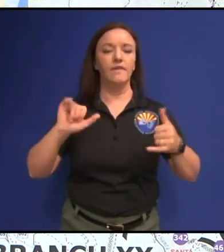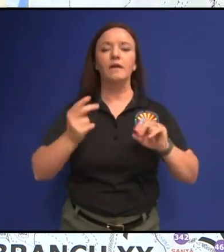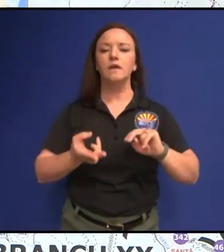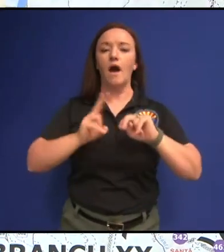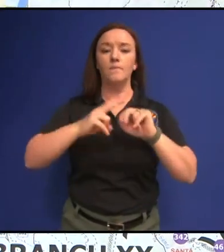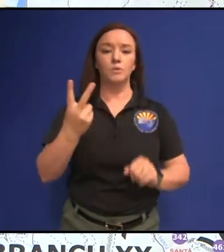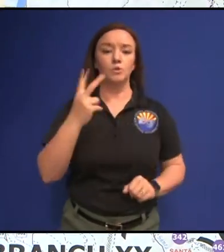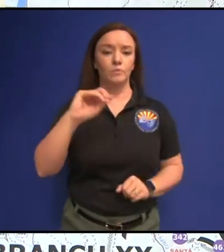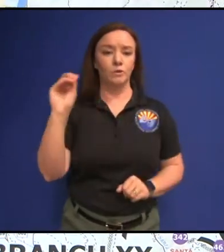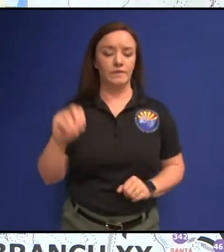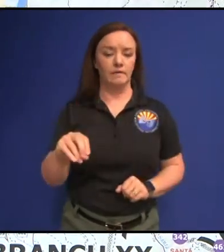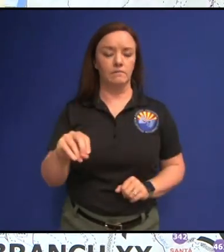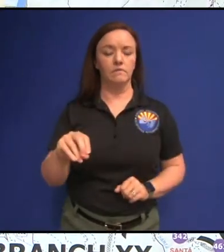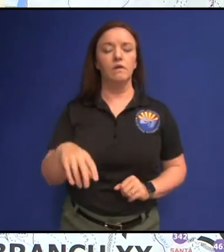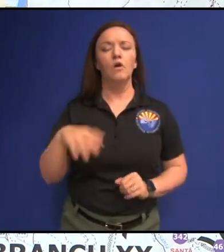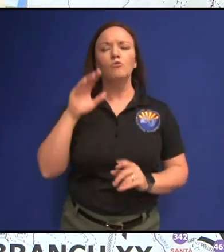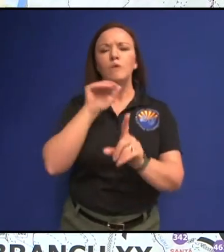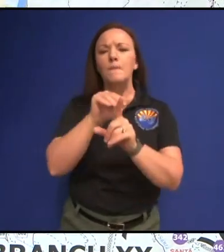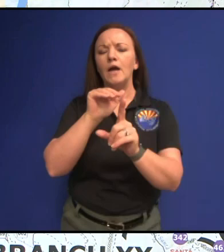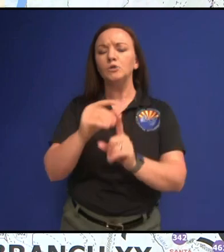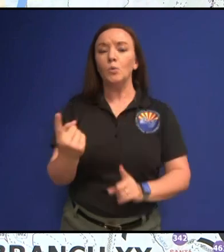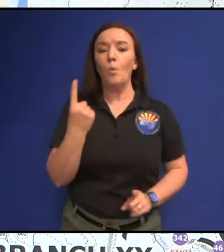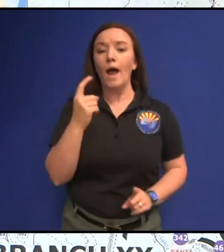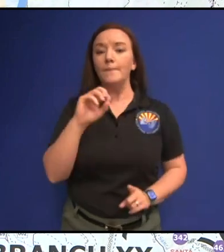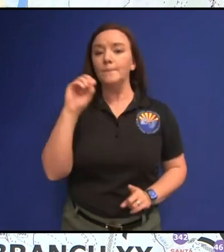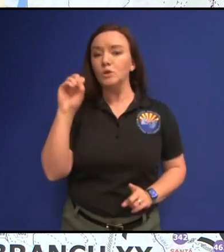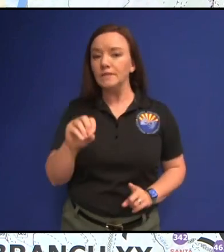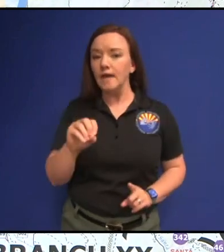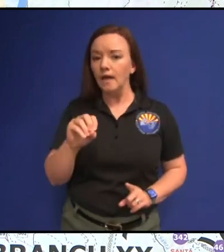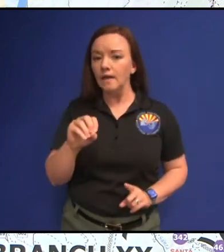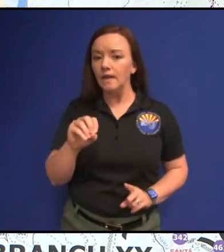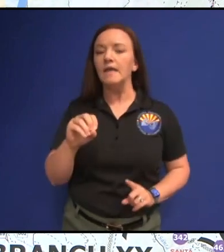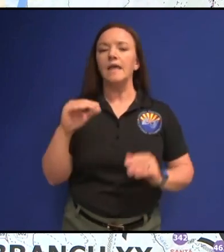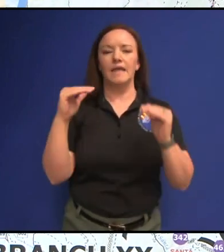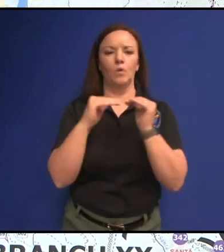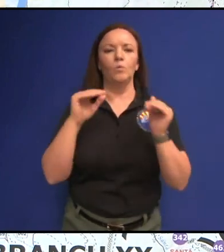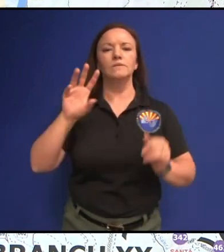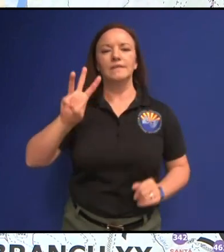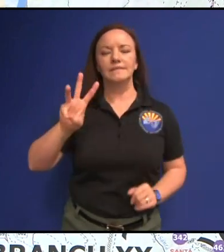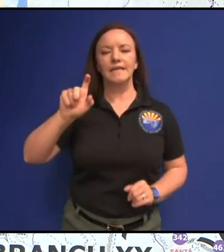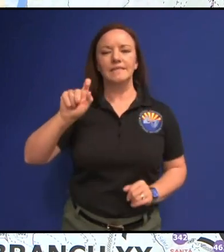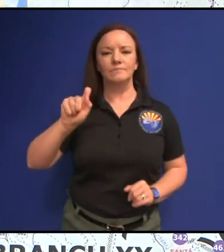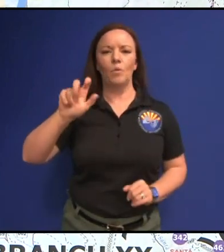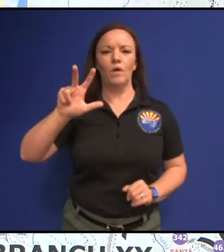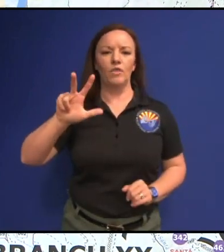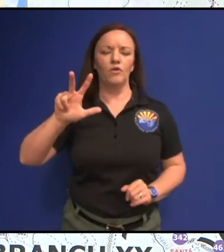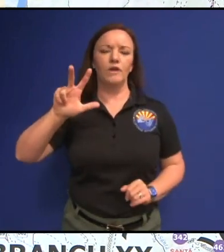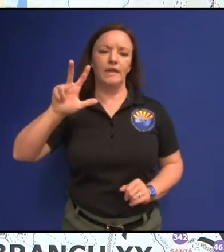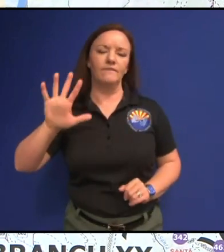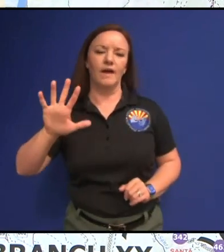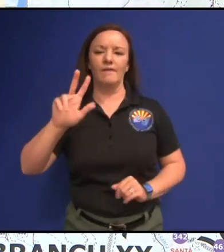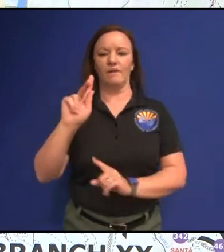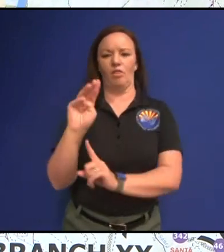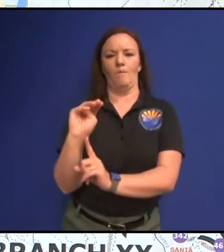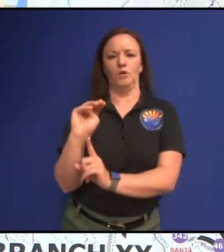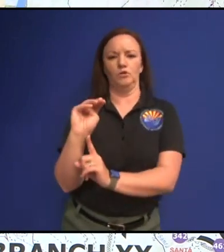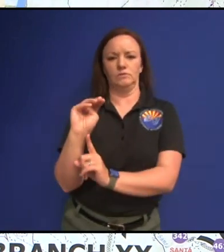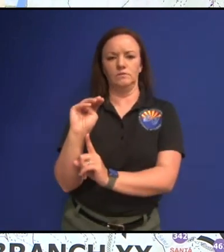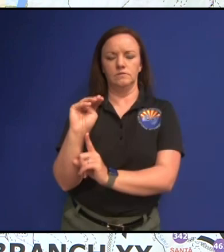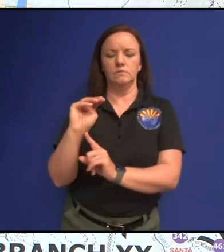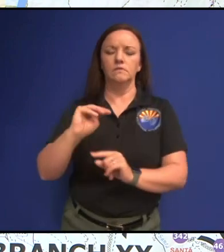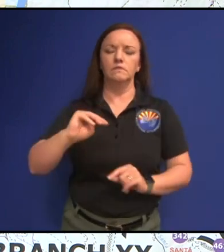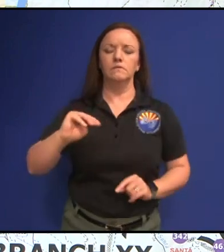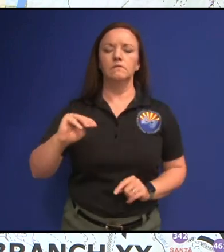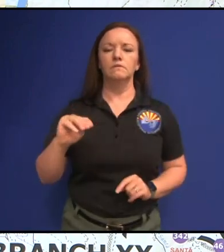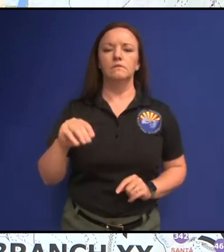reminder, 1% is 6.35 acres, or roughly 10 kilometers. So going up